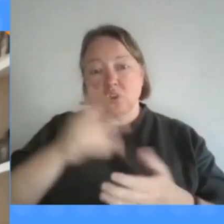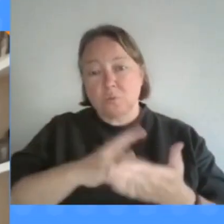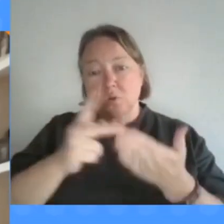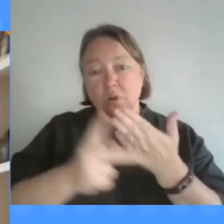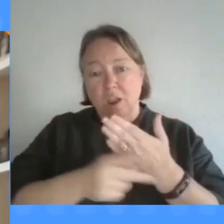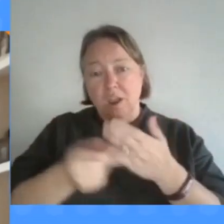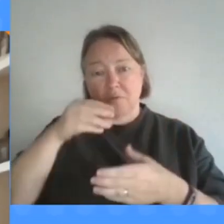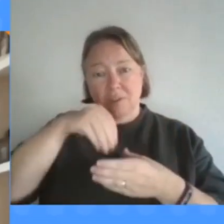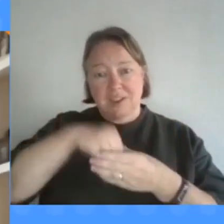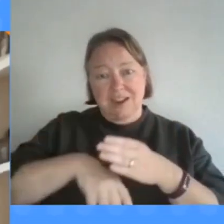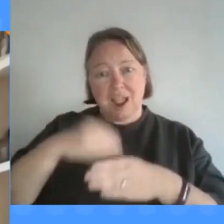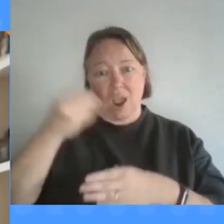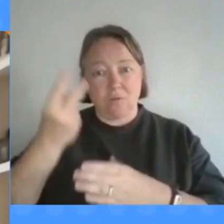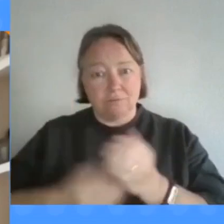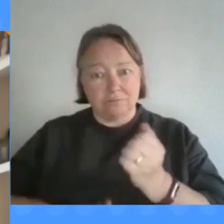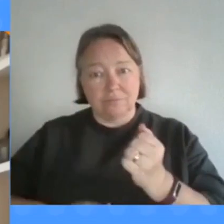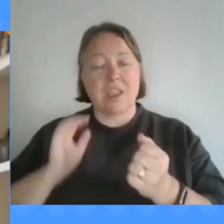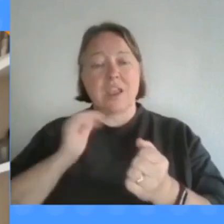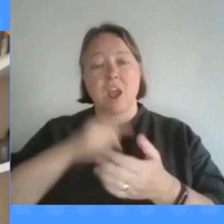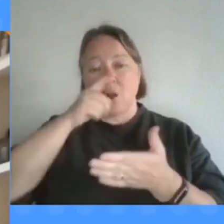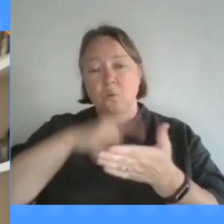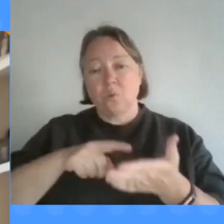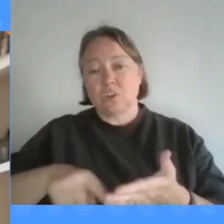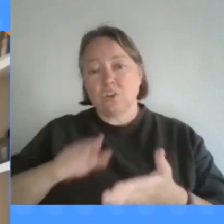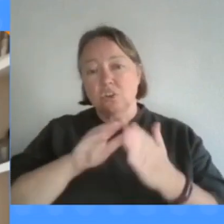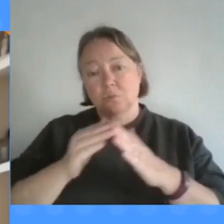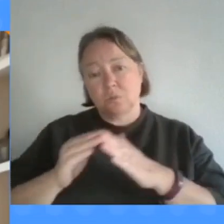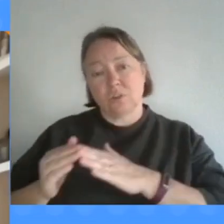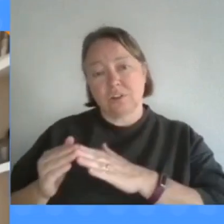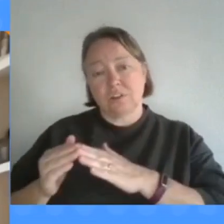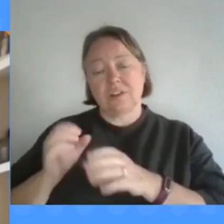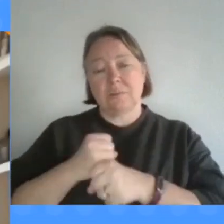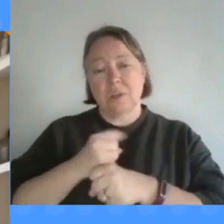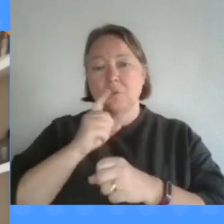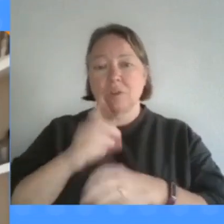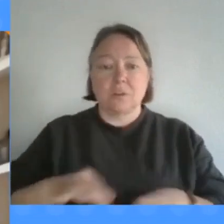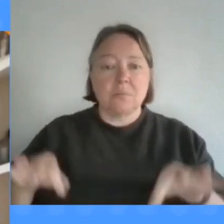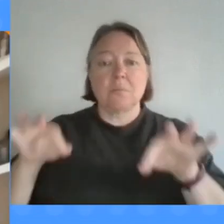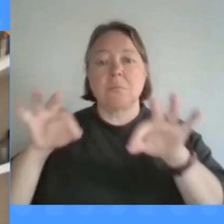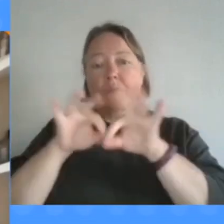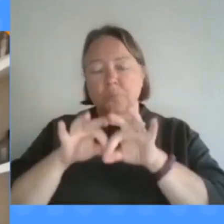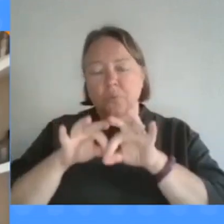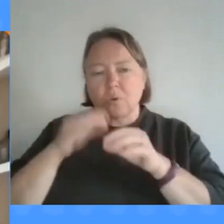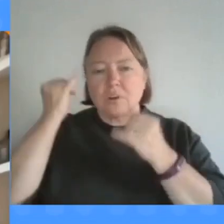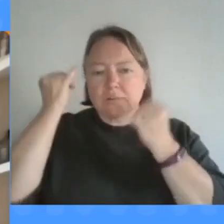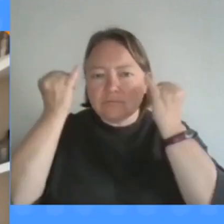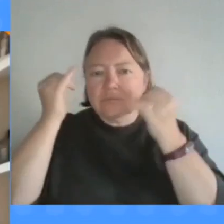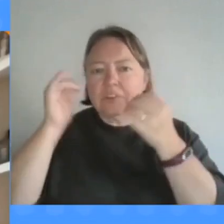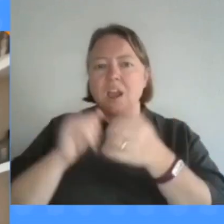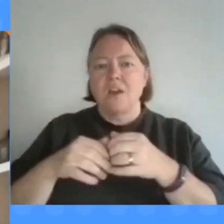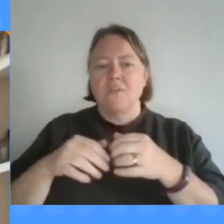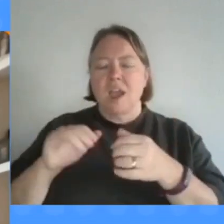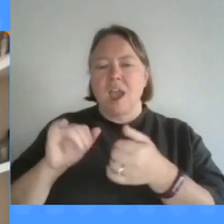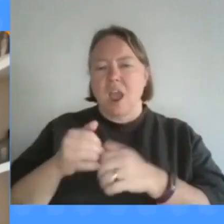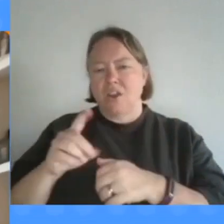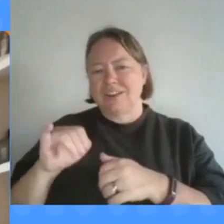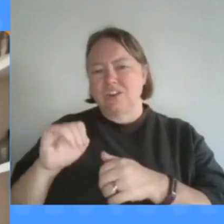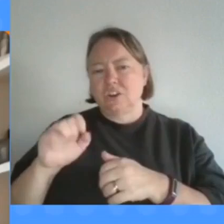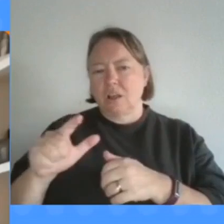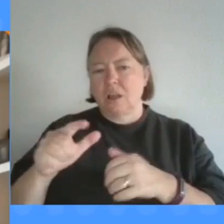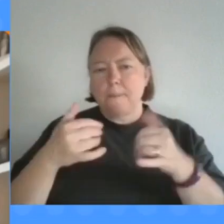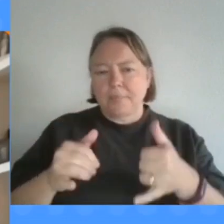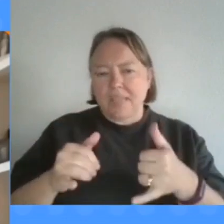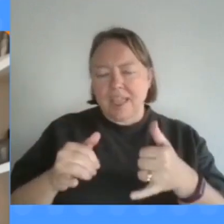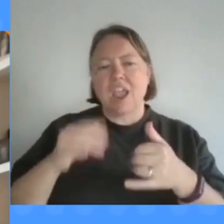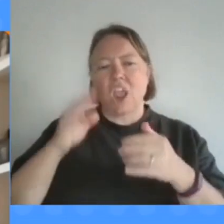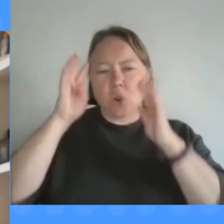inside out. And our research community is generating vital insights into how digital play, creativity, and